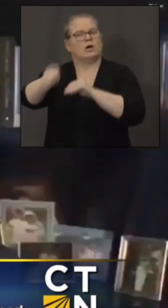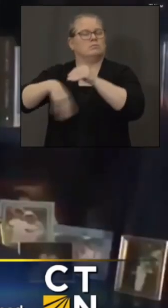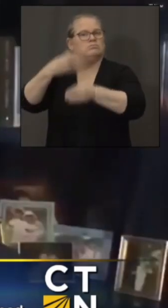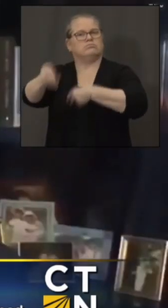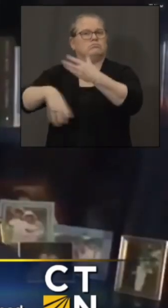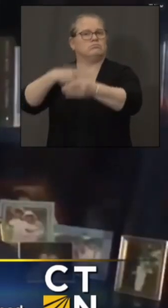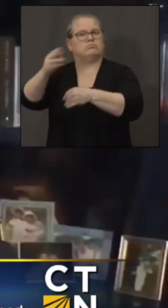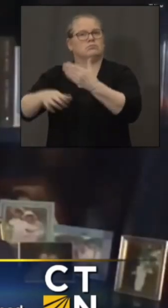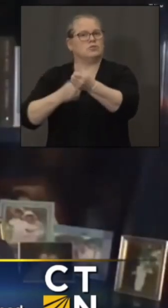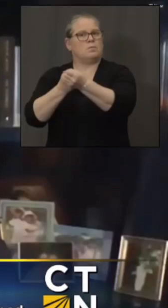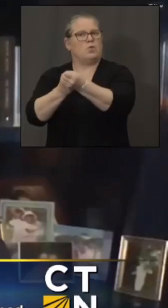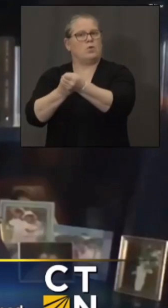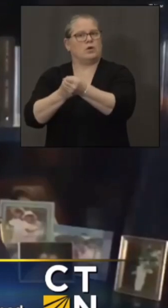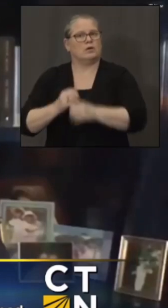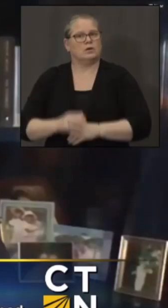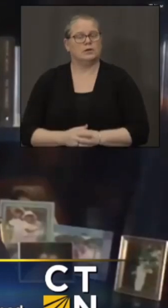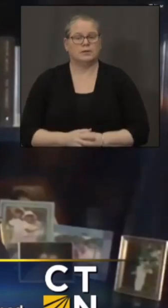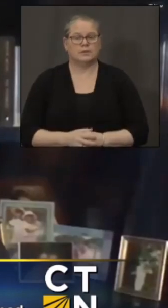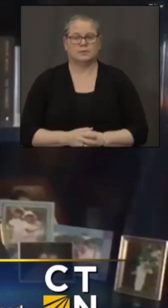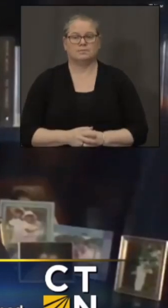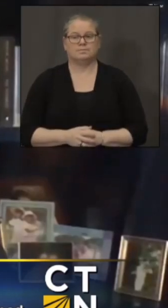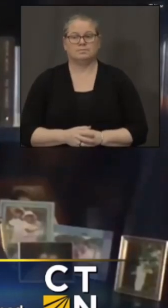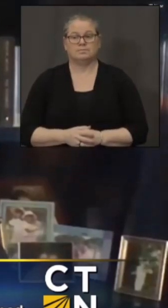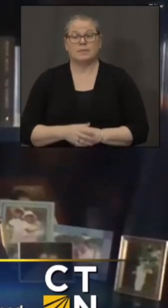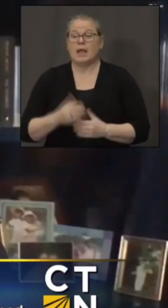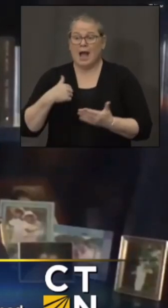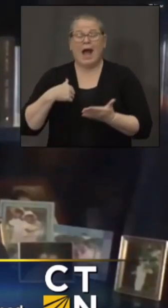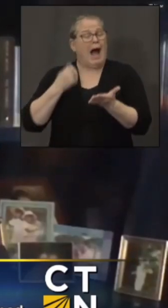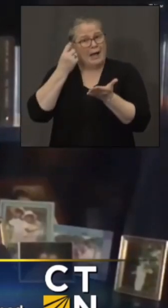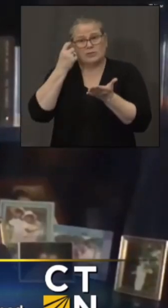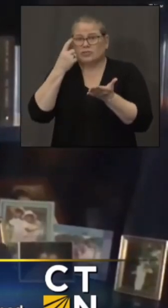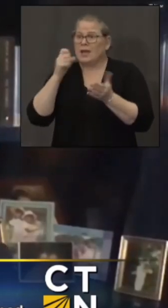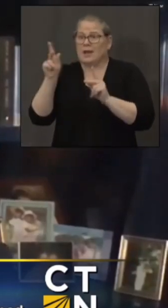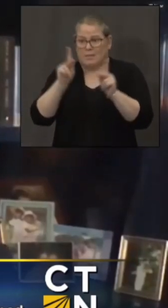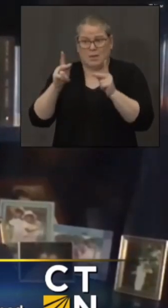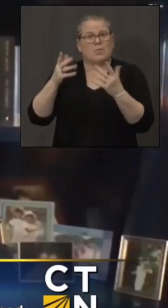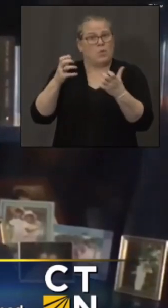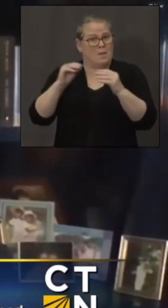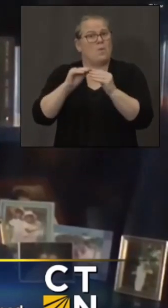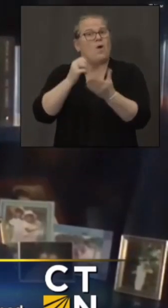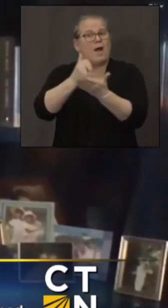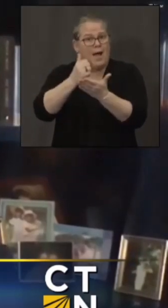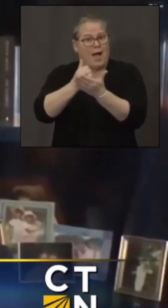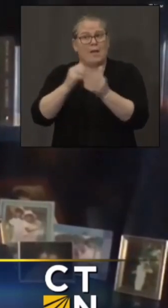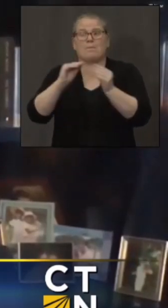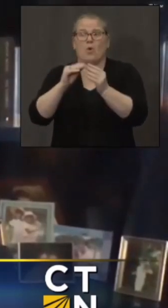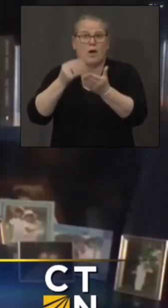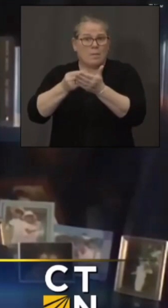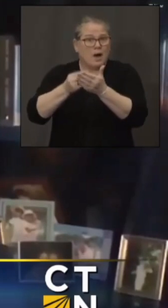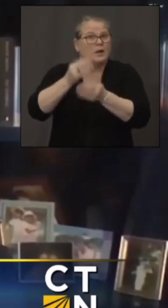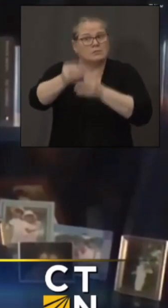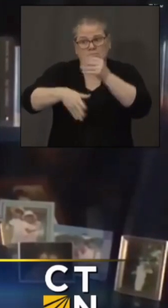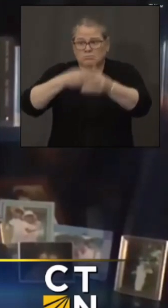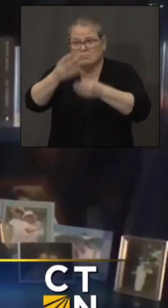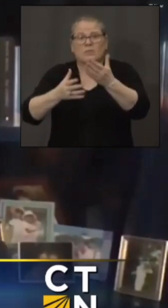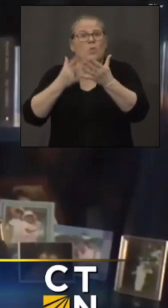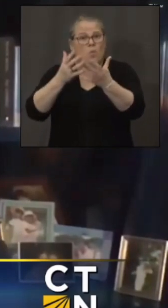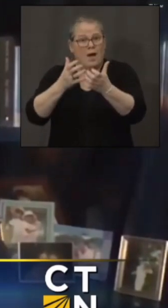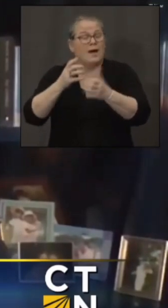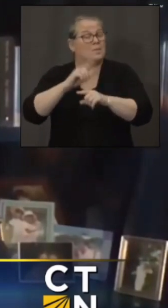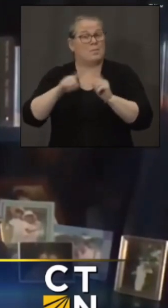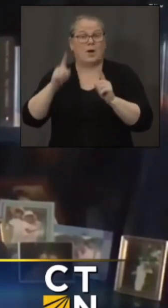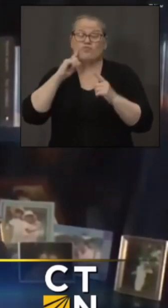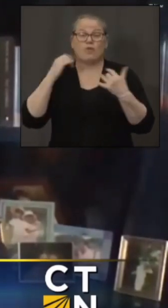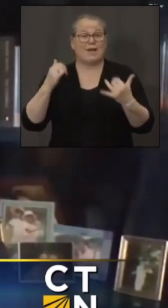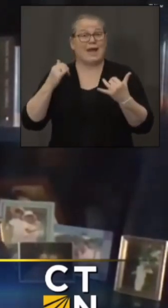Everybody wants more help with state resources. I appreciate that. Right now, the best thing I can do for the restaurants is to